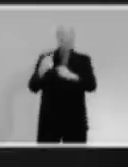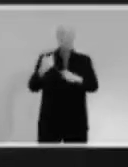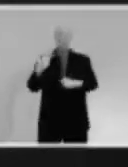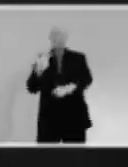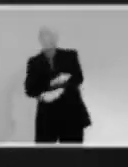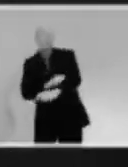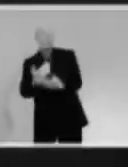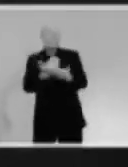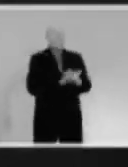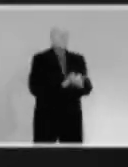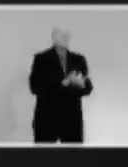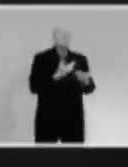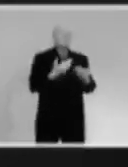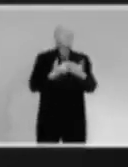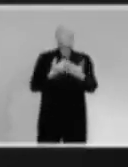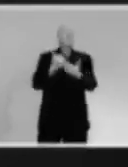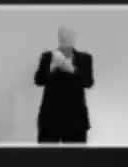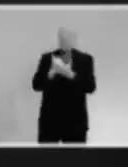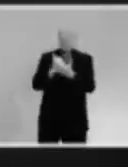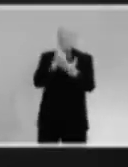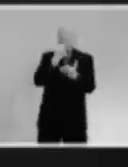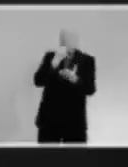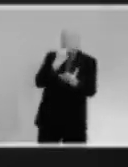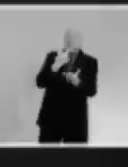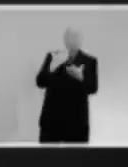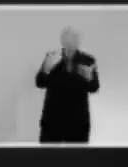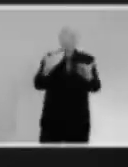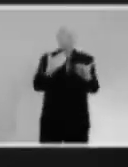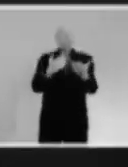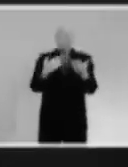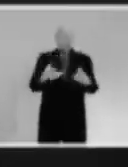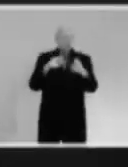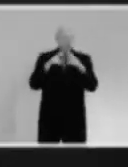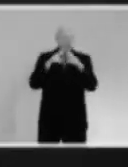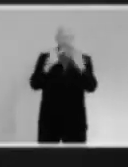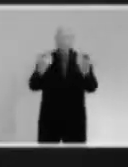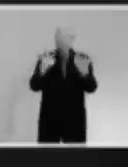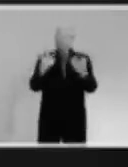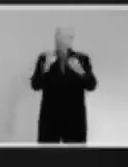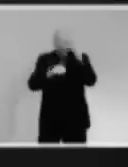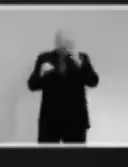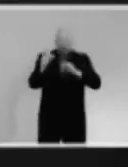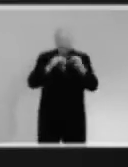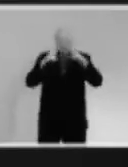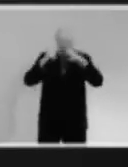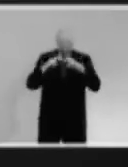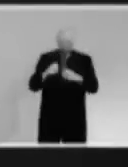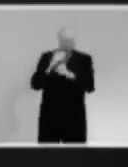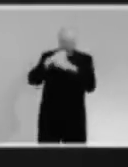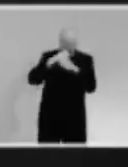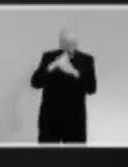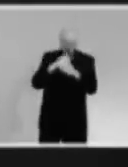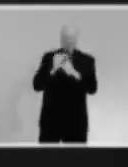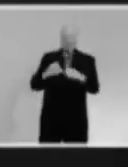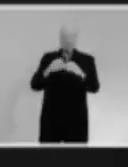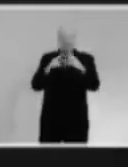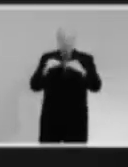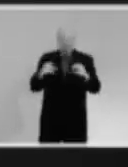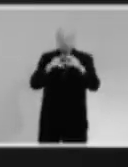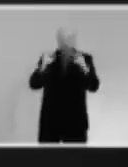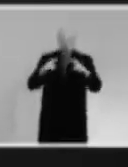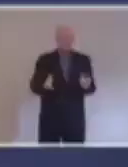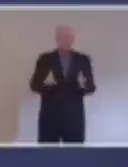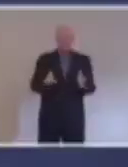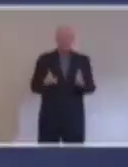now we're doubling our funding for all types of revolutionary scientific breakthroughs with a national advanced research and